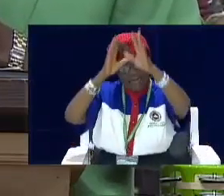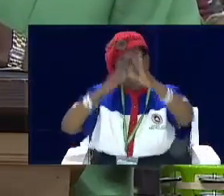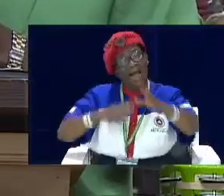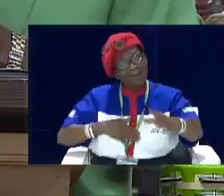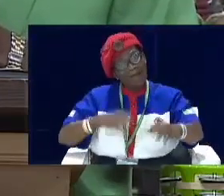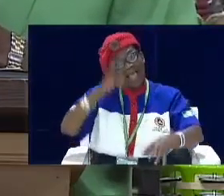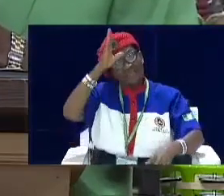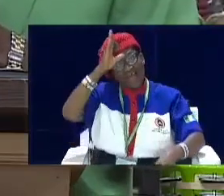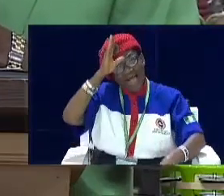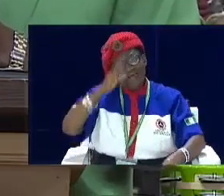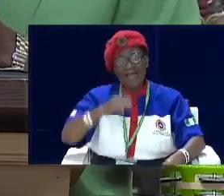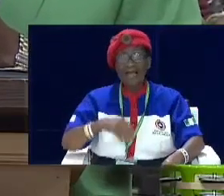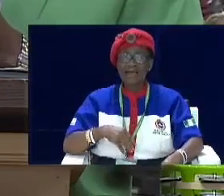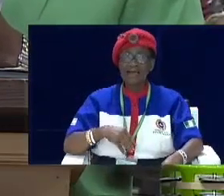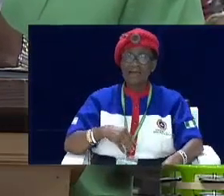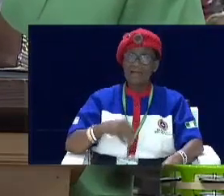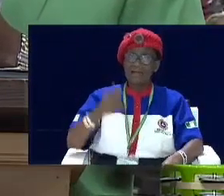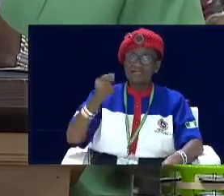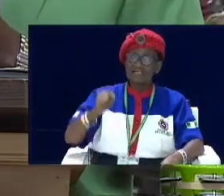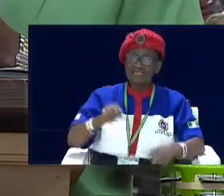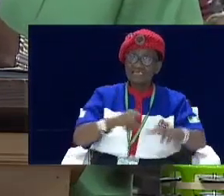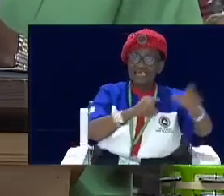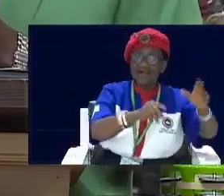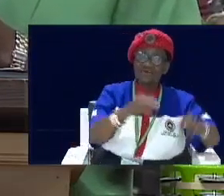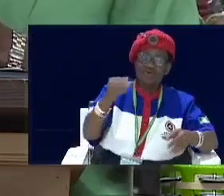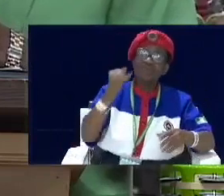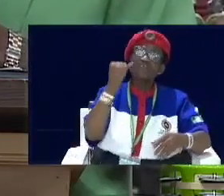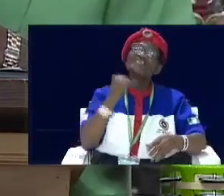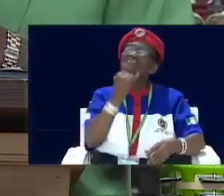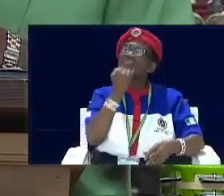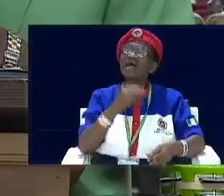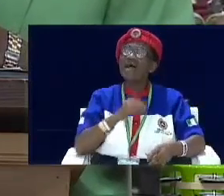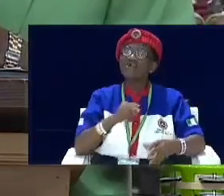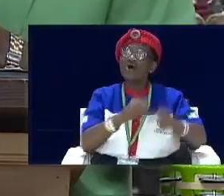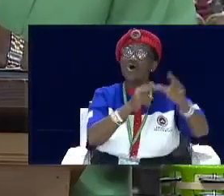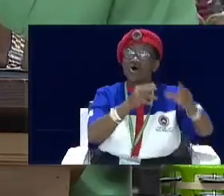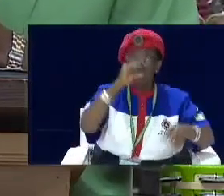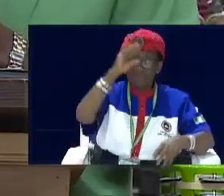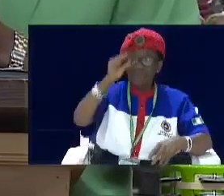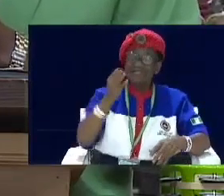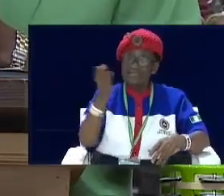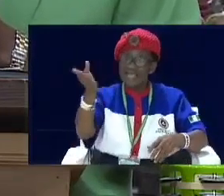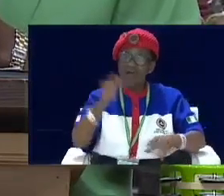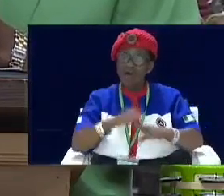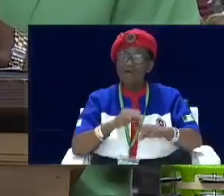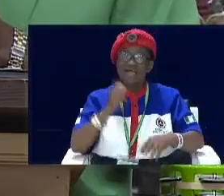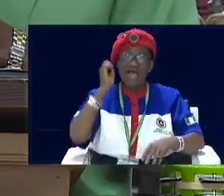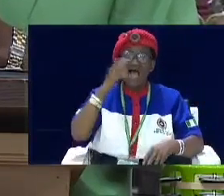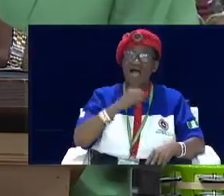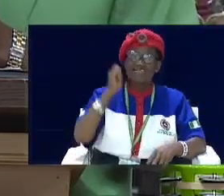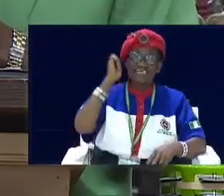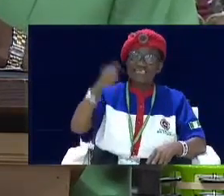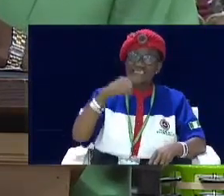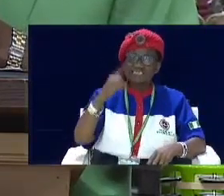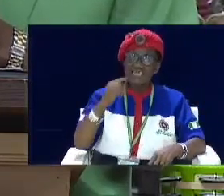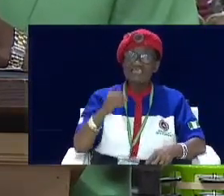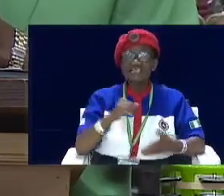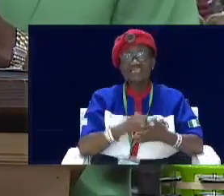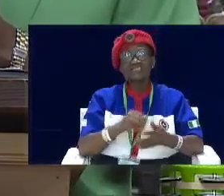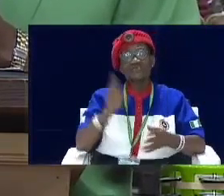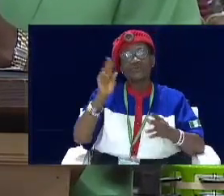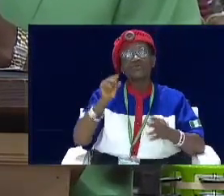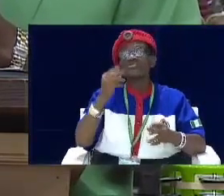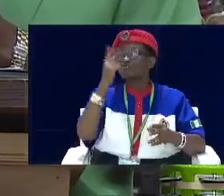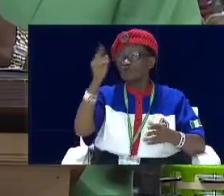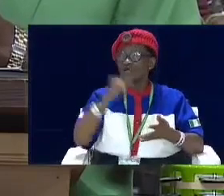my father, the chariot of Israel and the horsemen thereof. And he saw him no more, and he